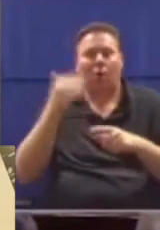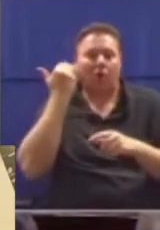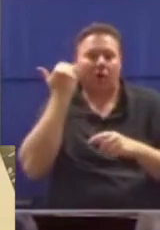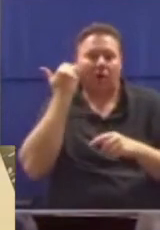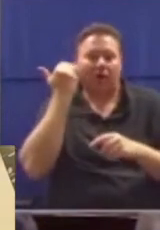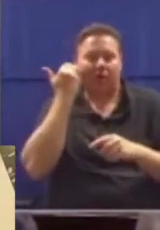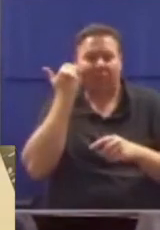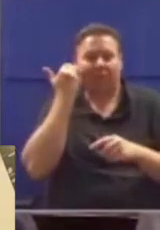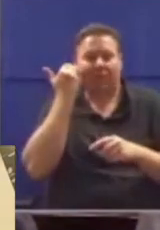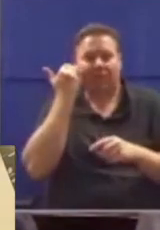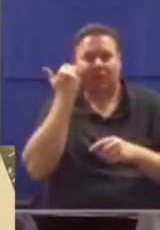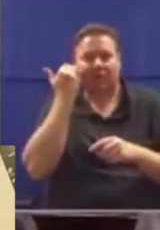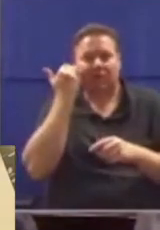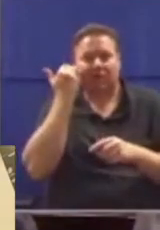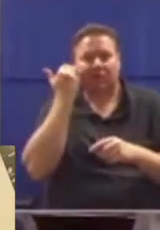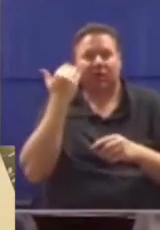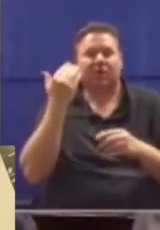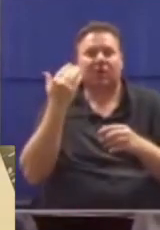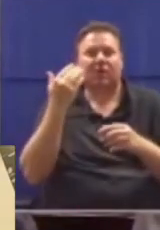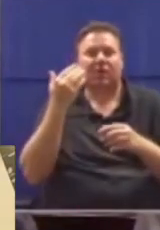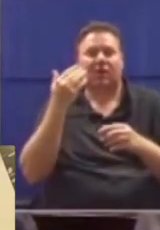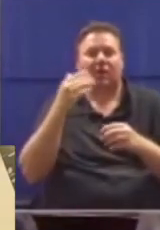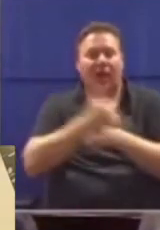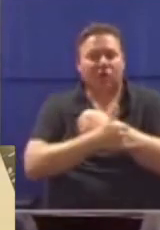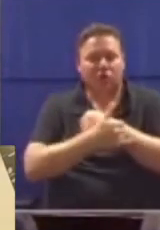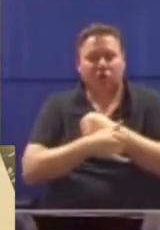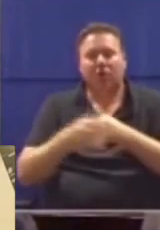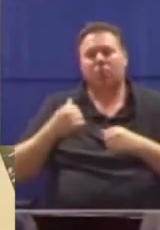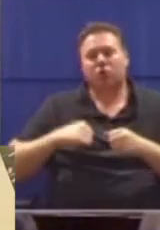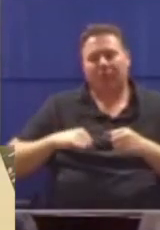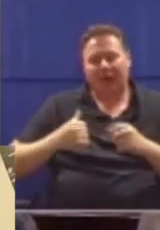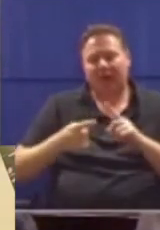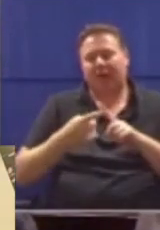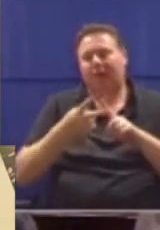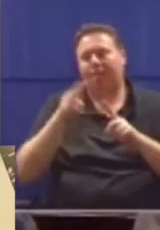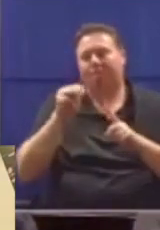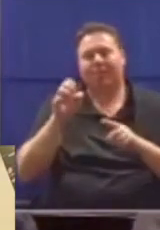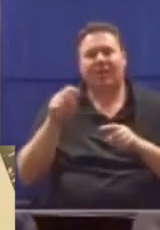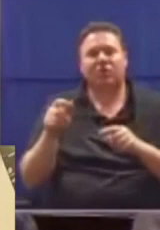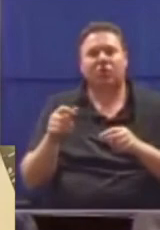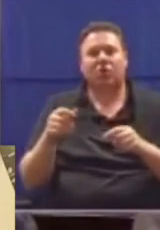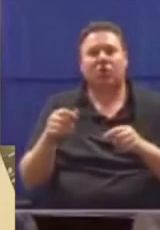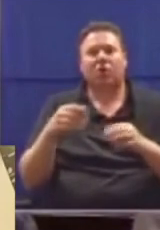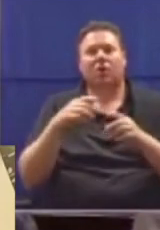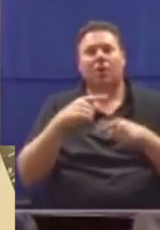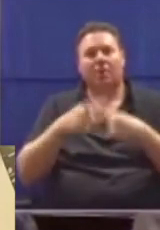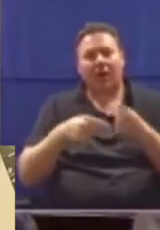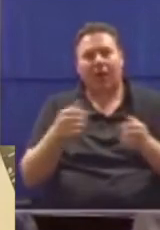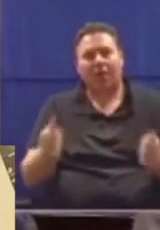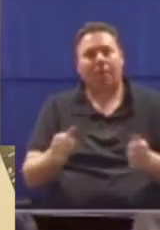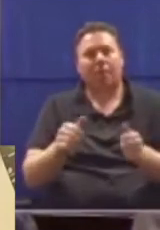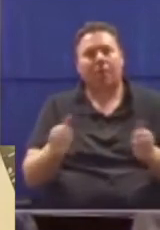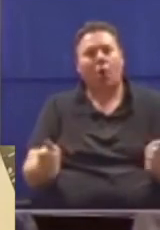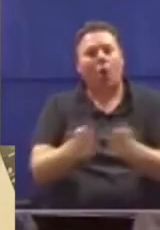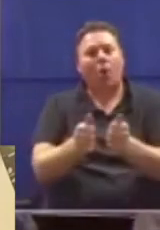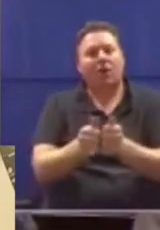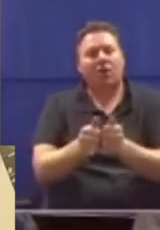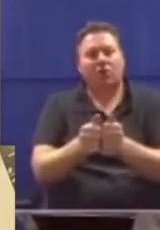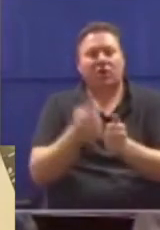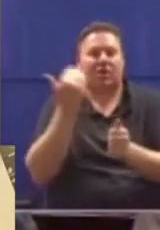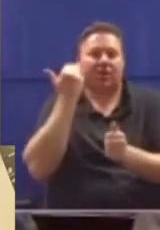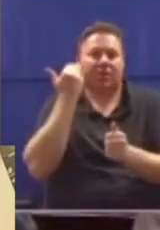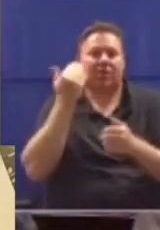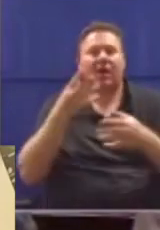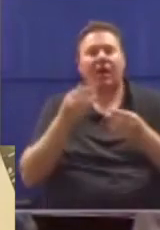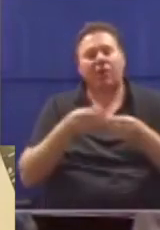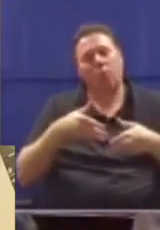across the country and municipalities and metros that are falling into coalition governments and the sentiment that they are here to